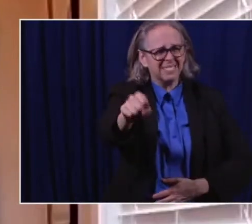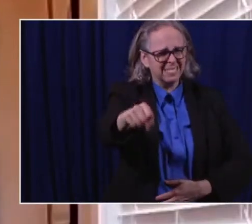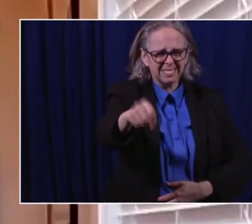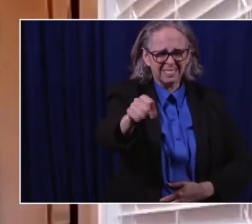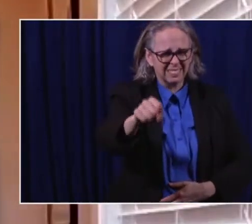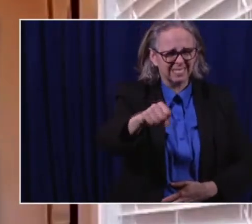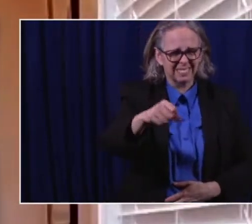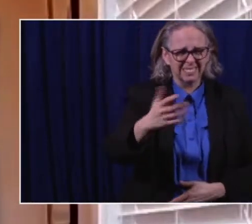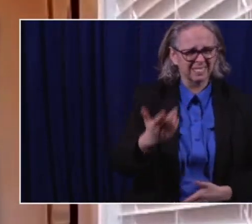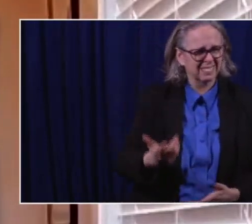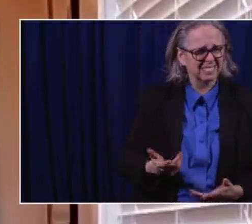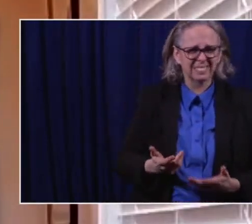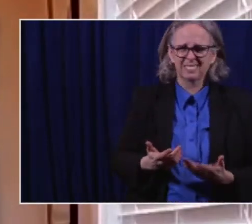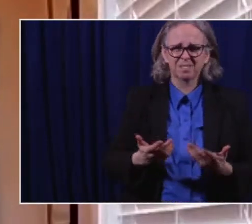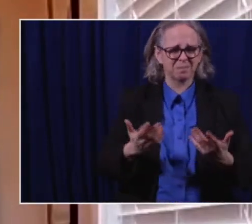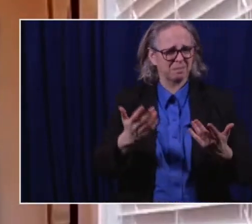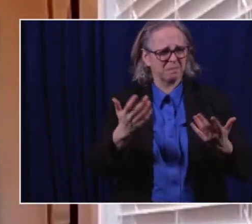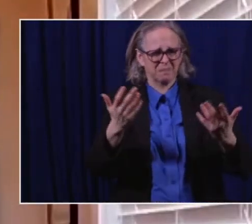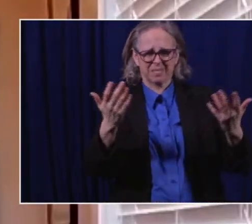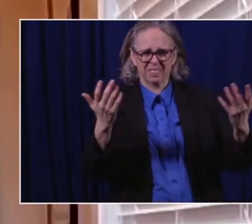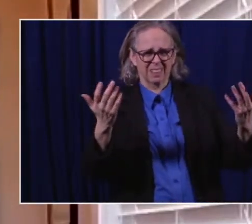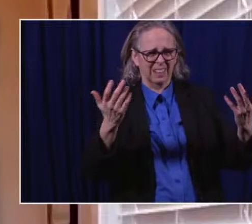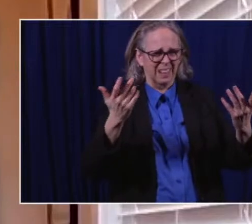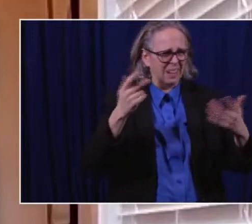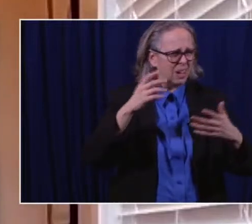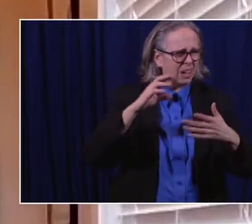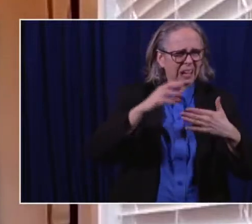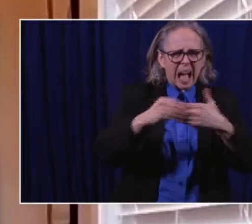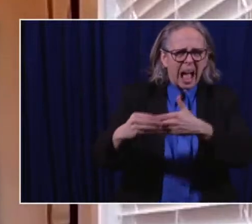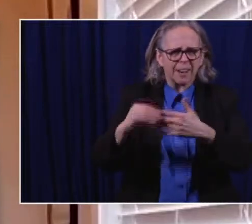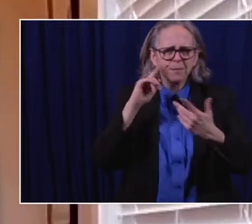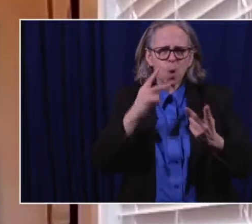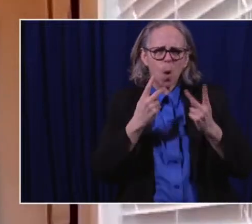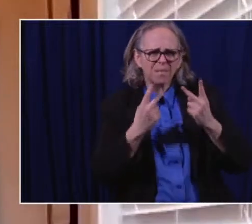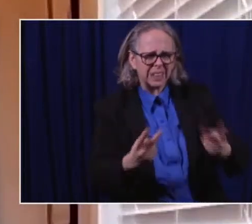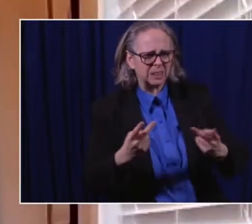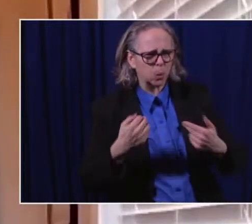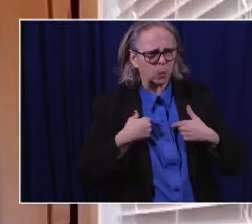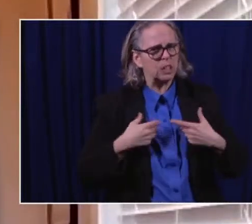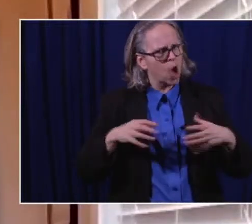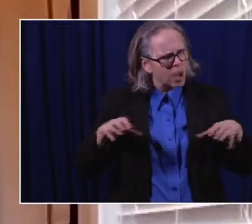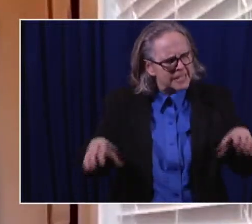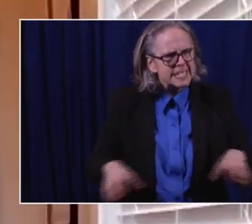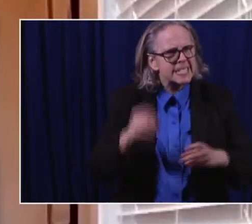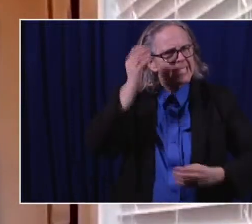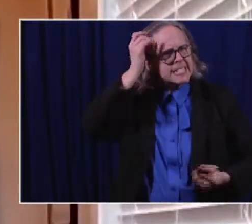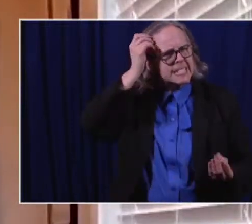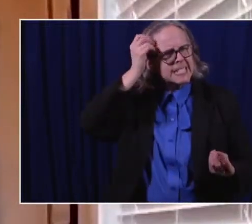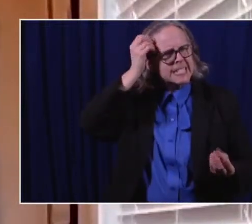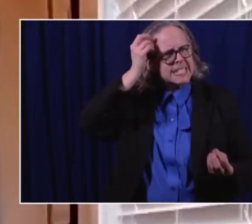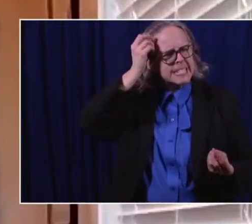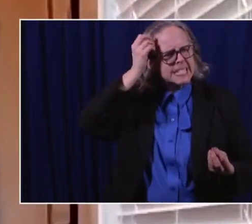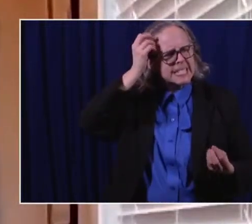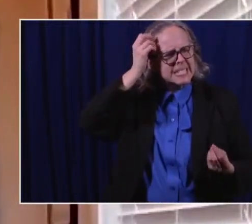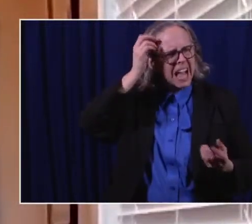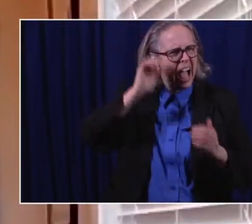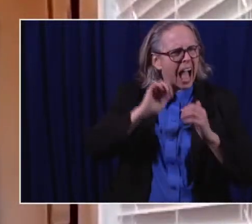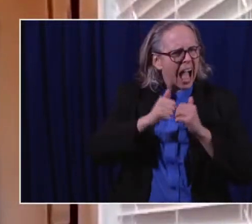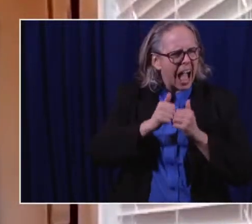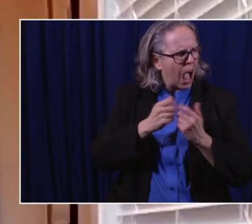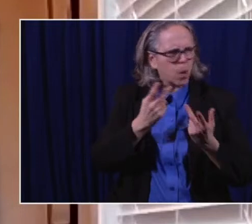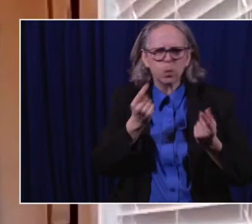question in terms of additional guidance that might be appropriate for us to offer them in partnership